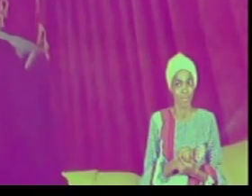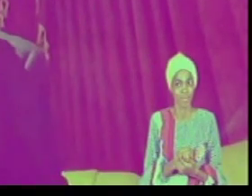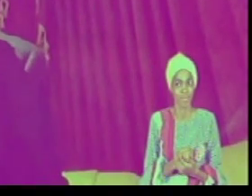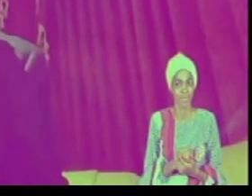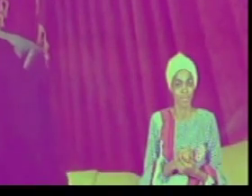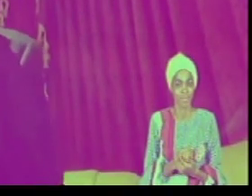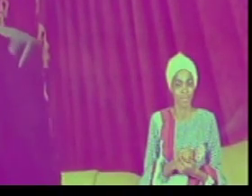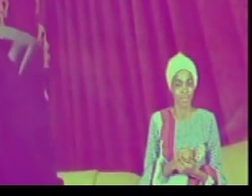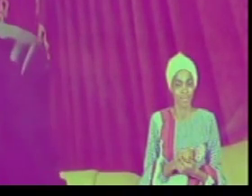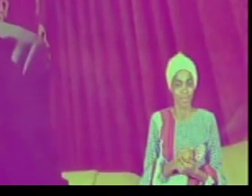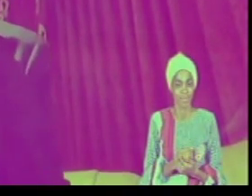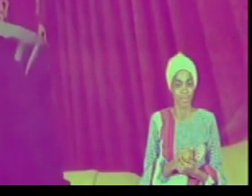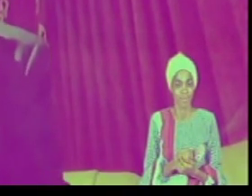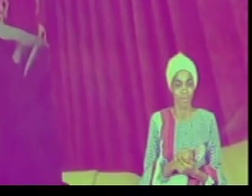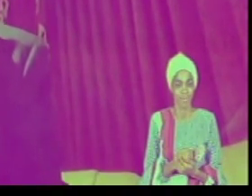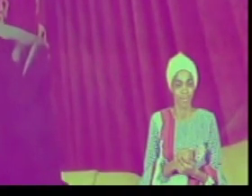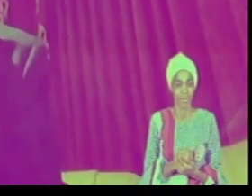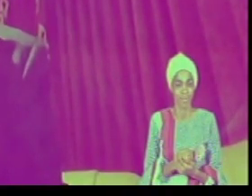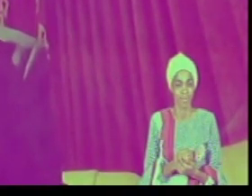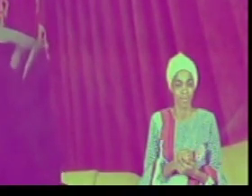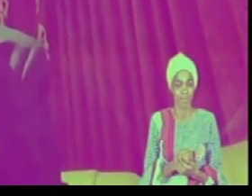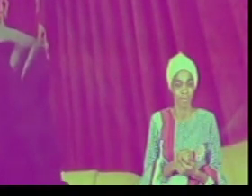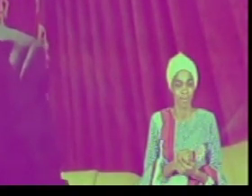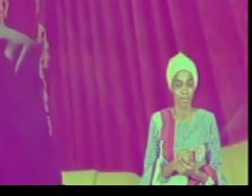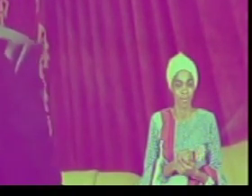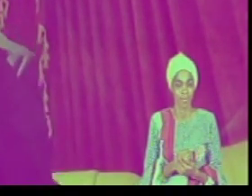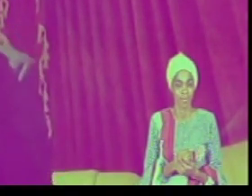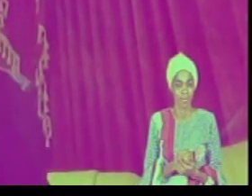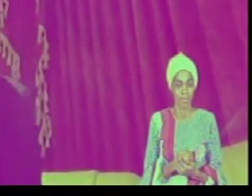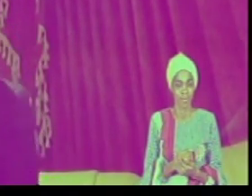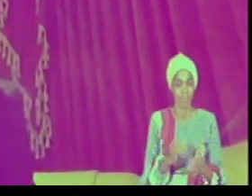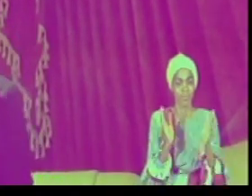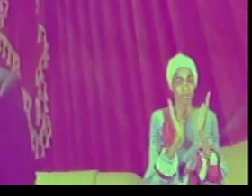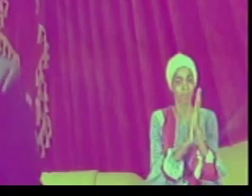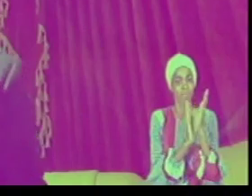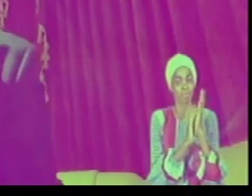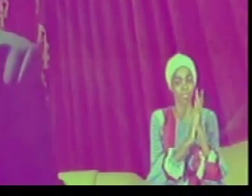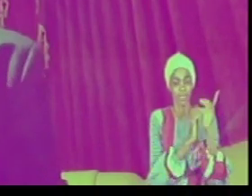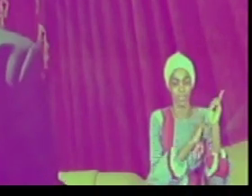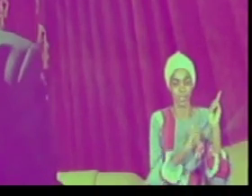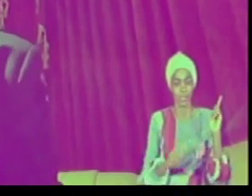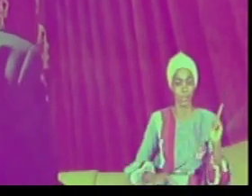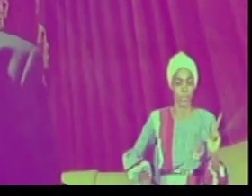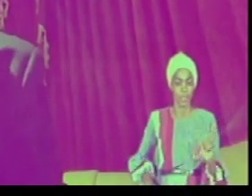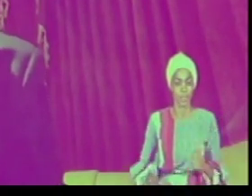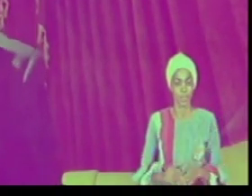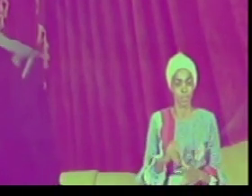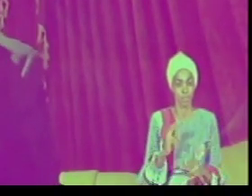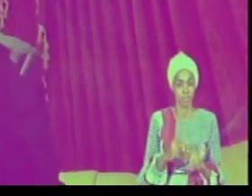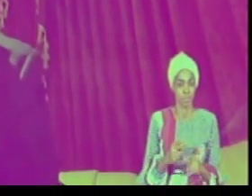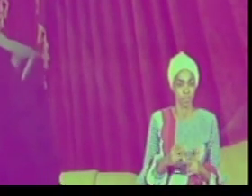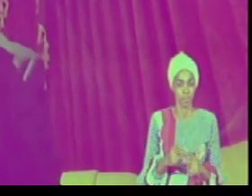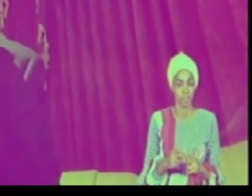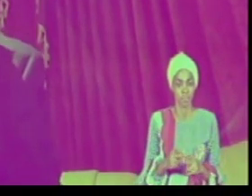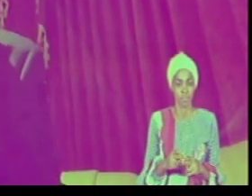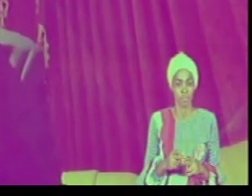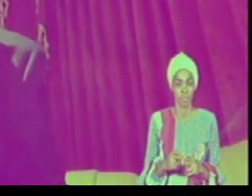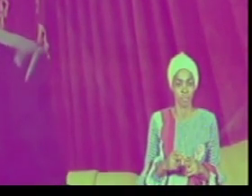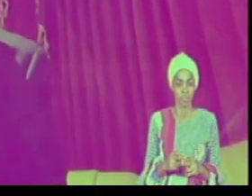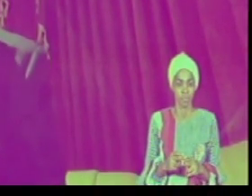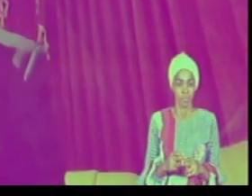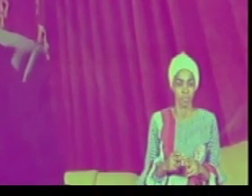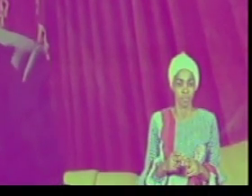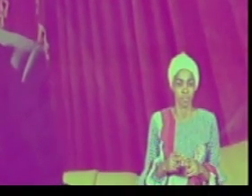Yes, we can. Please go ahead. Praise the Lord. My name is Sam Jolayemi. I'm based